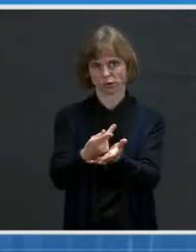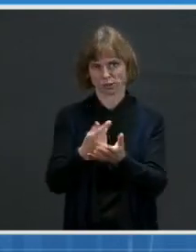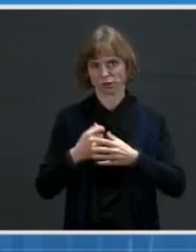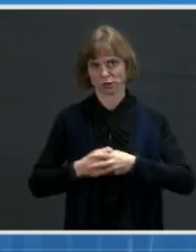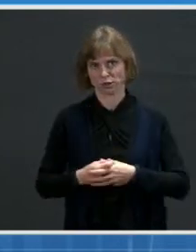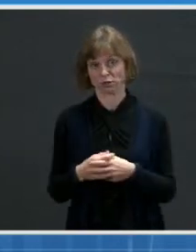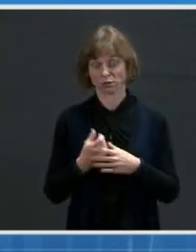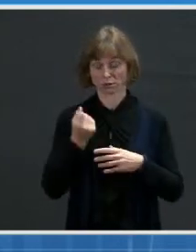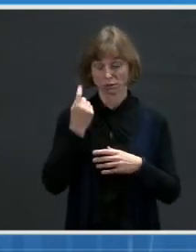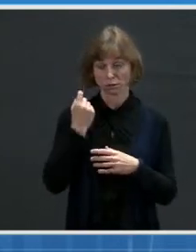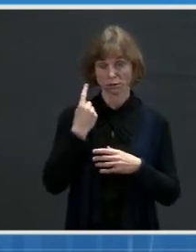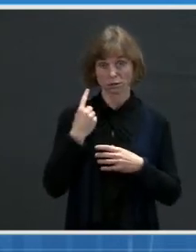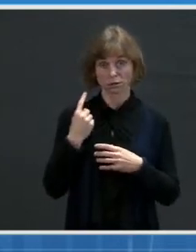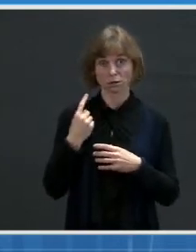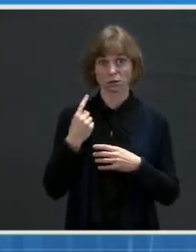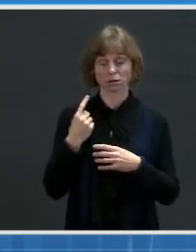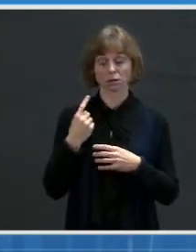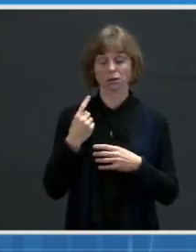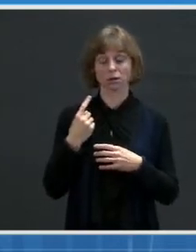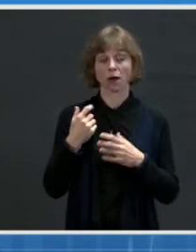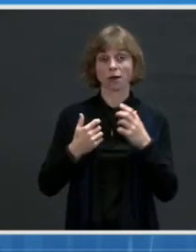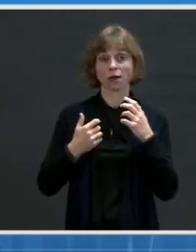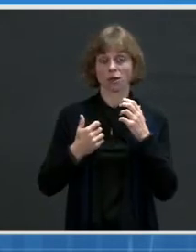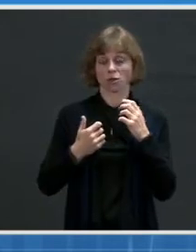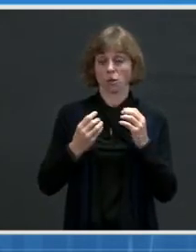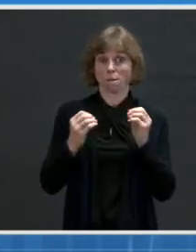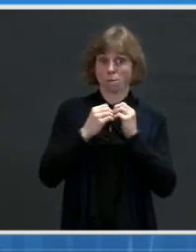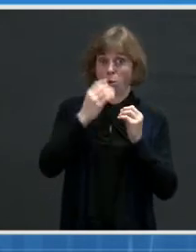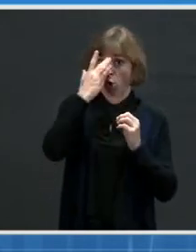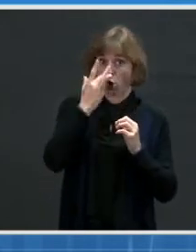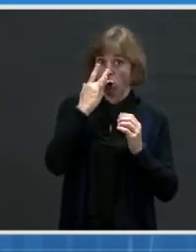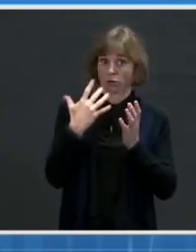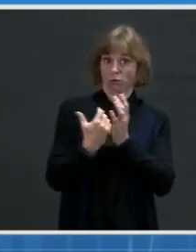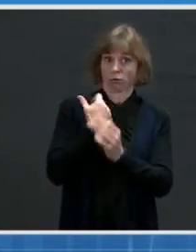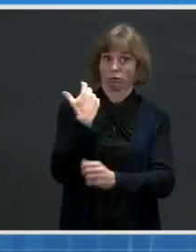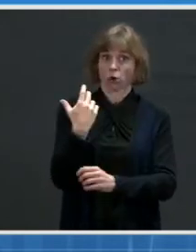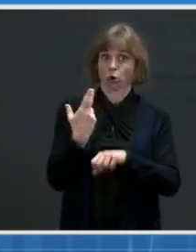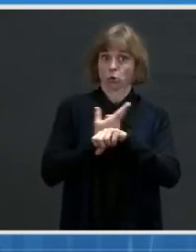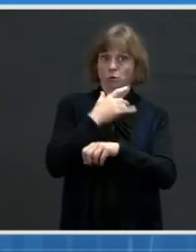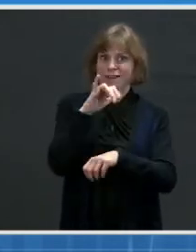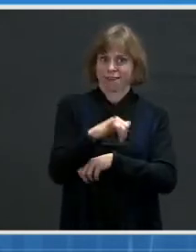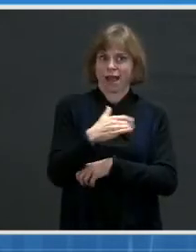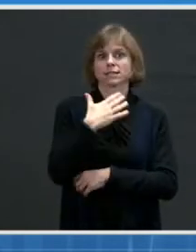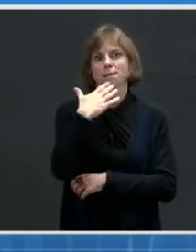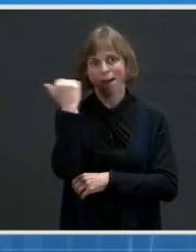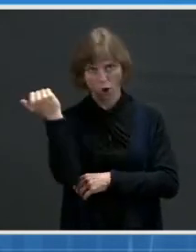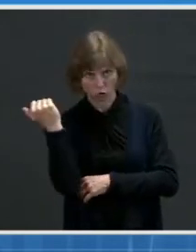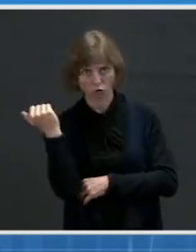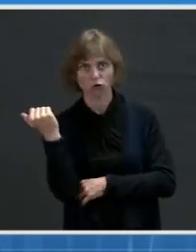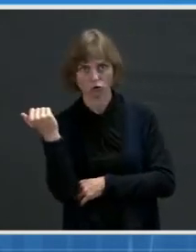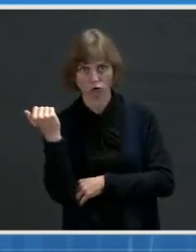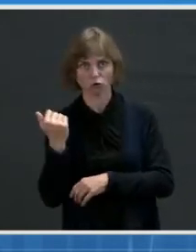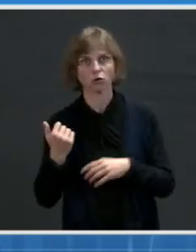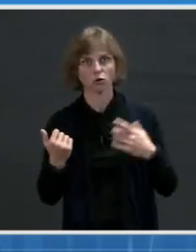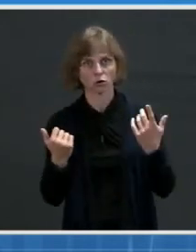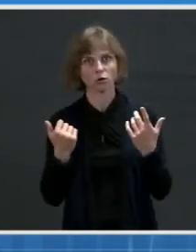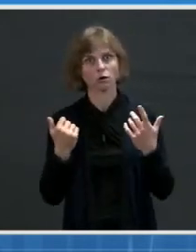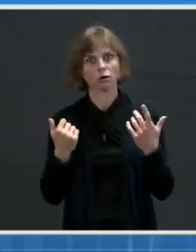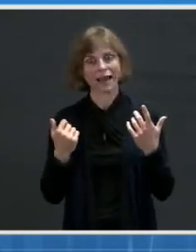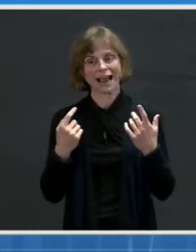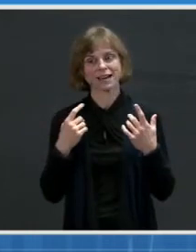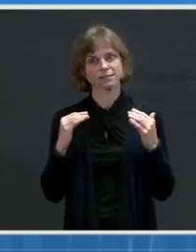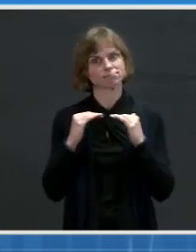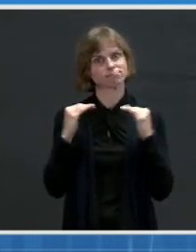the earlier one uses these, the better. These are as efficient and more efficient in those